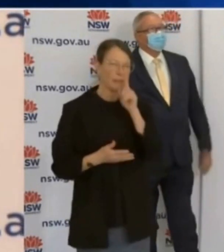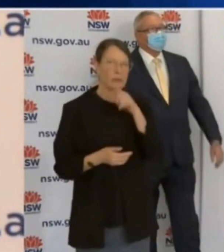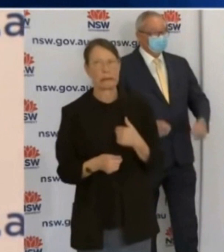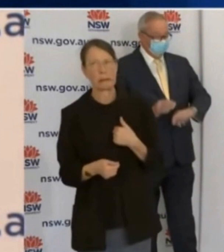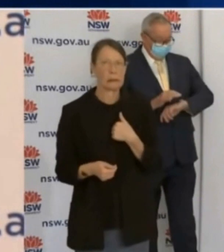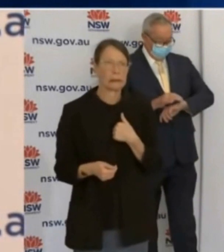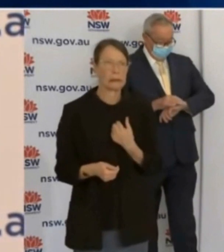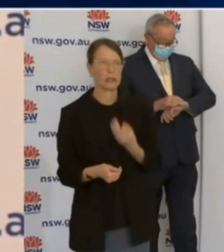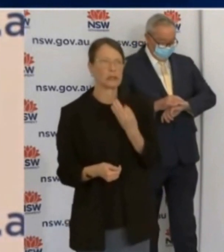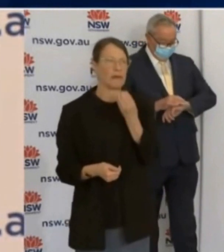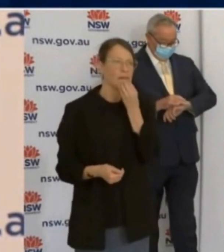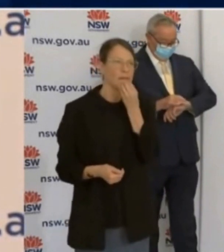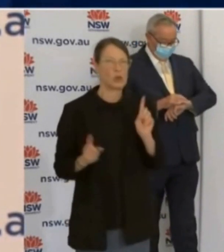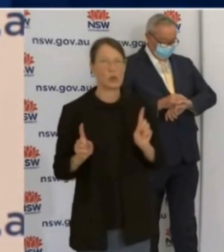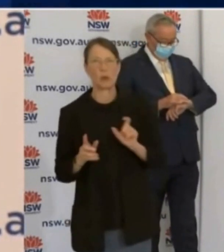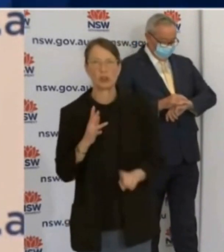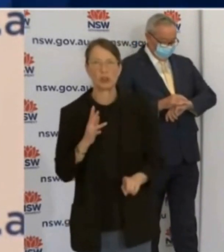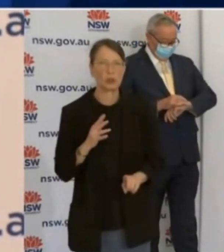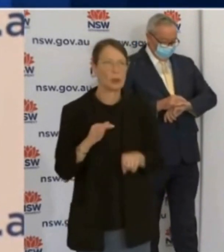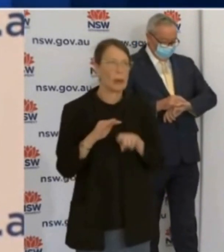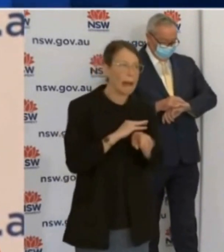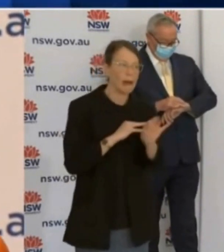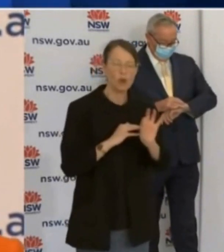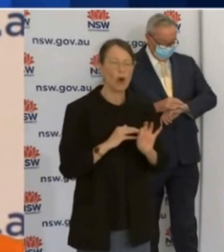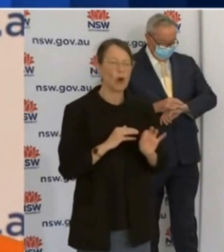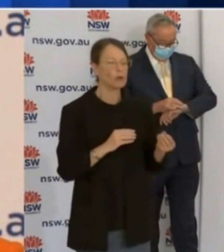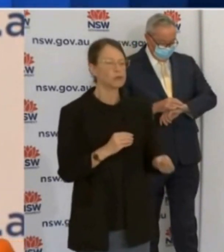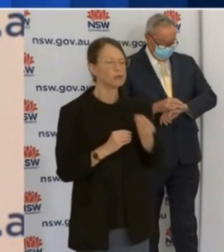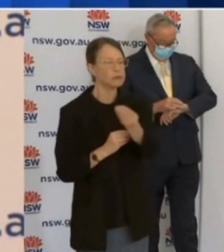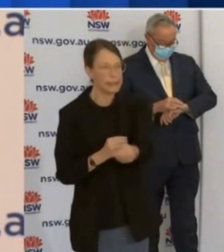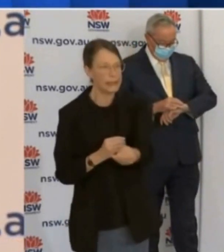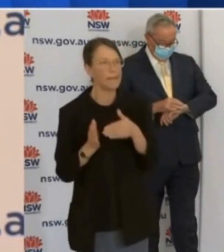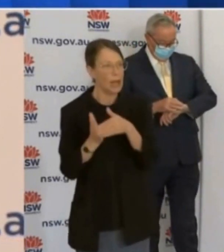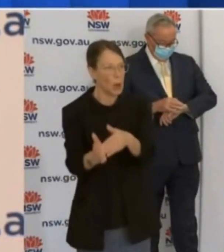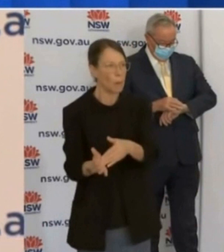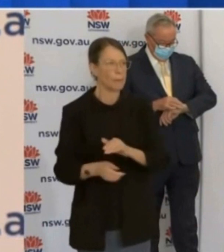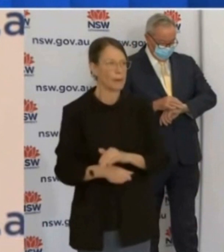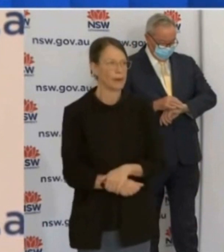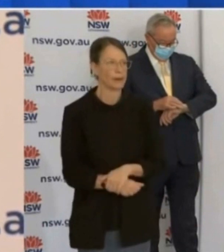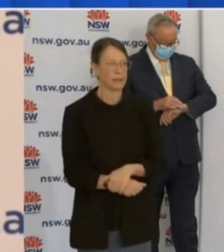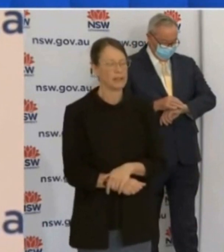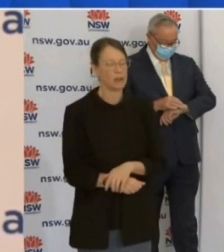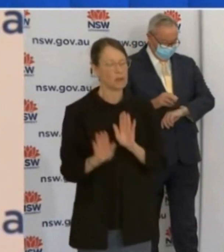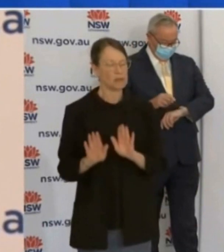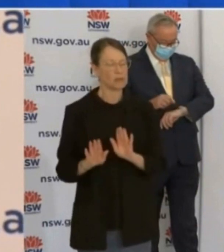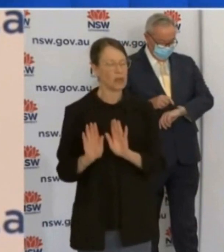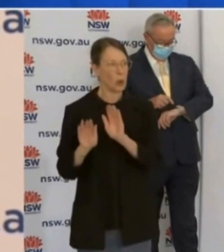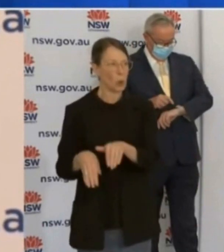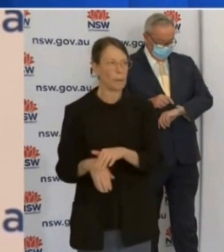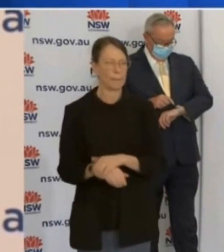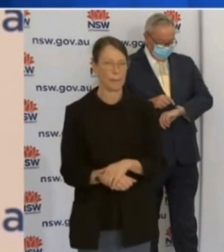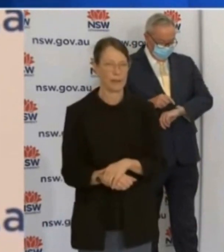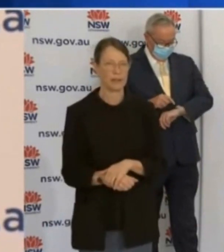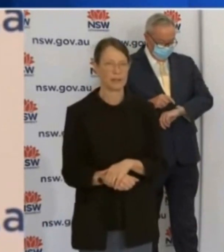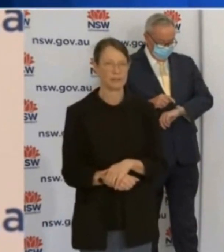range of strategies. Except it's not showing in the numbers though, is it? There will be, once you've got that force